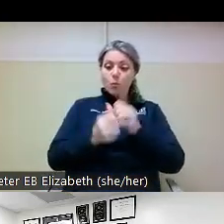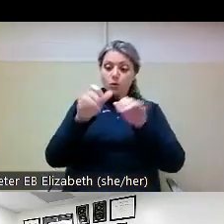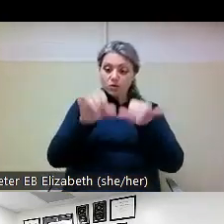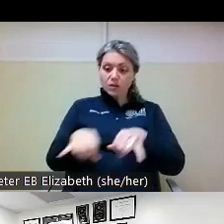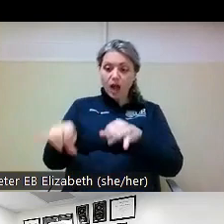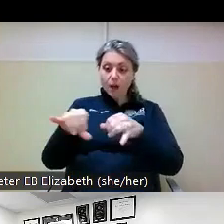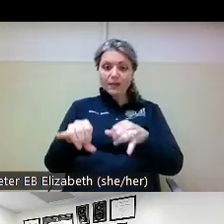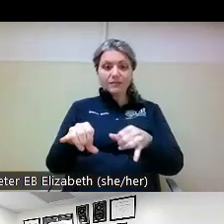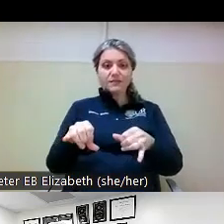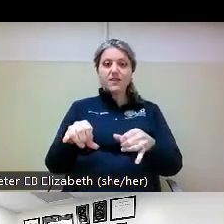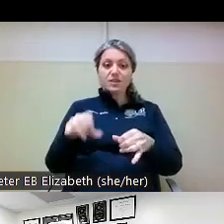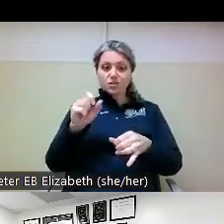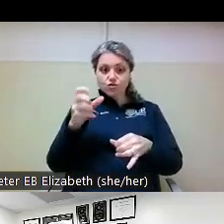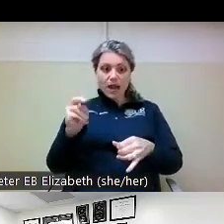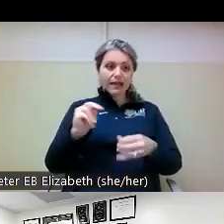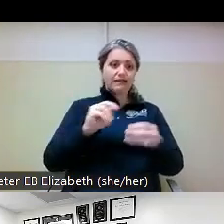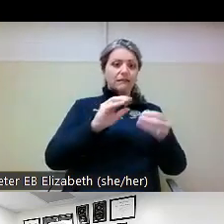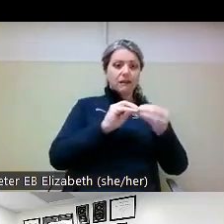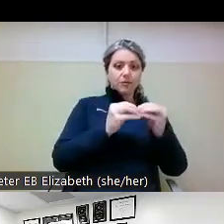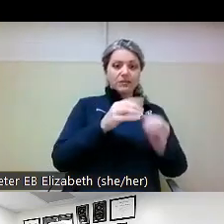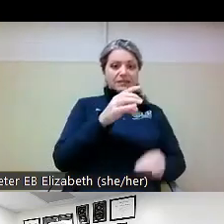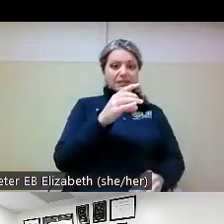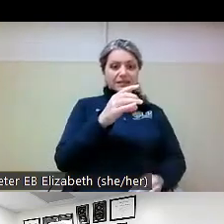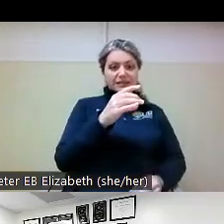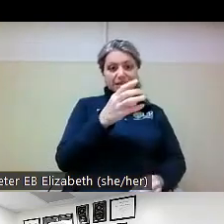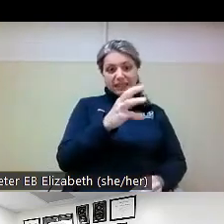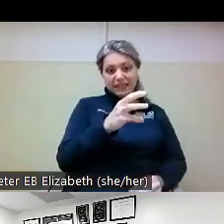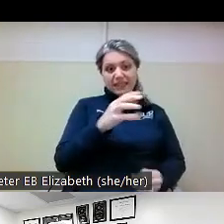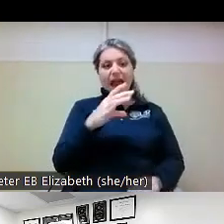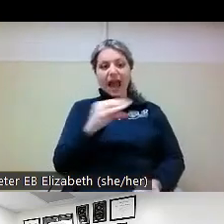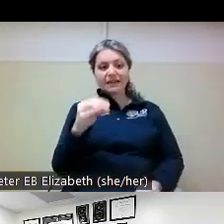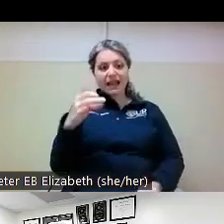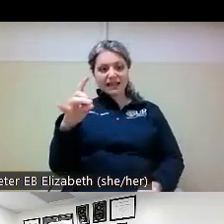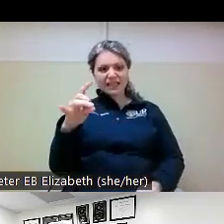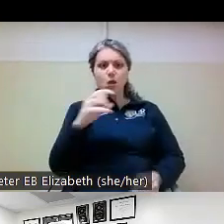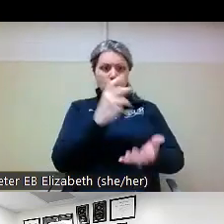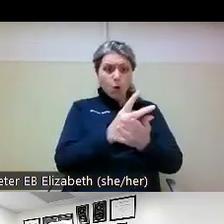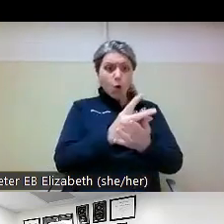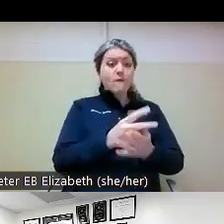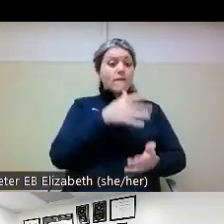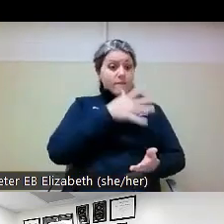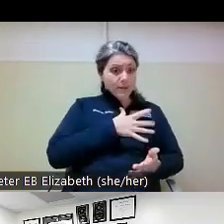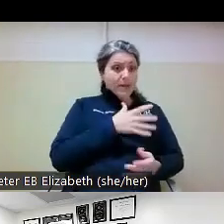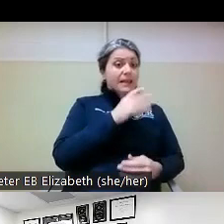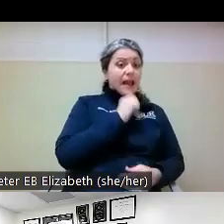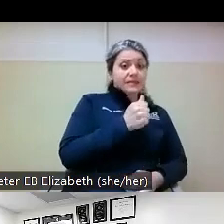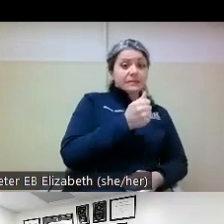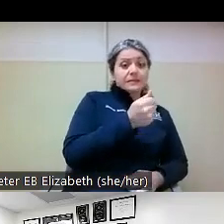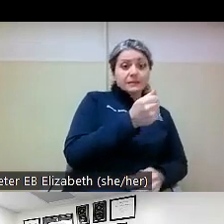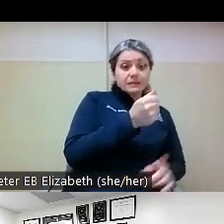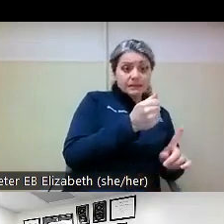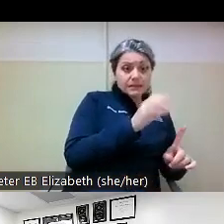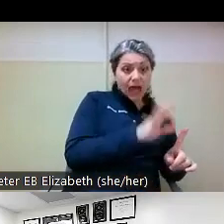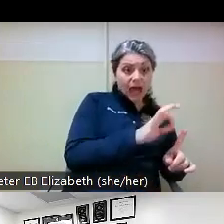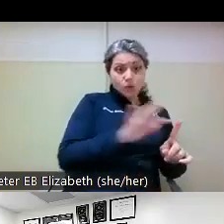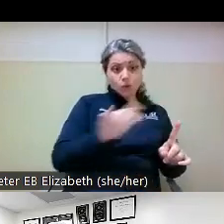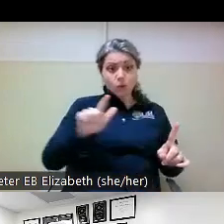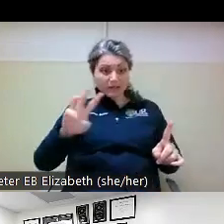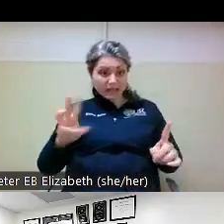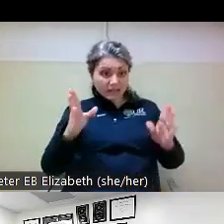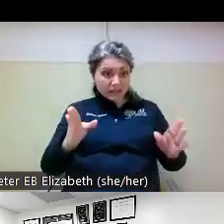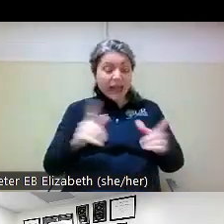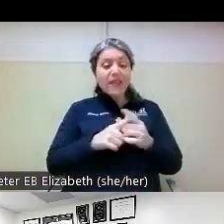16 and 18. And it was approved for 9 to 26-year-old females. And later, a couple years later, in 2009, it was approved for